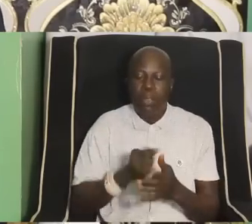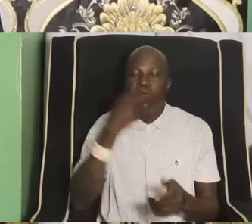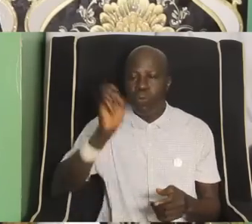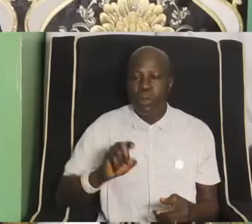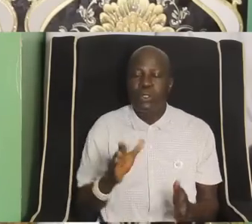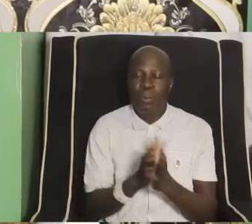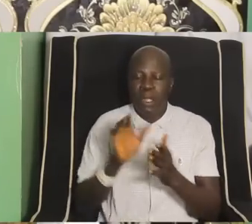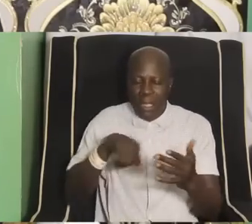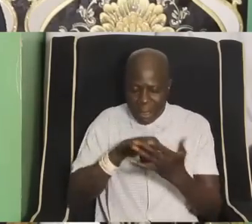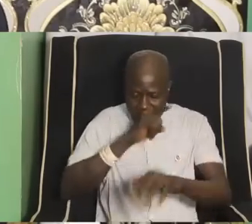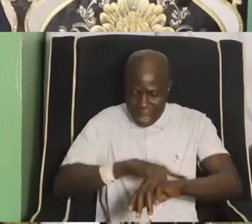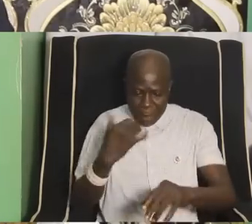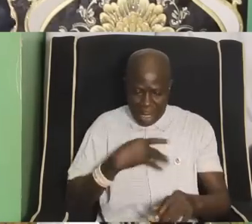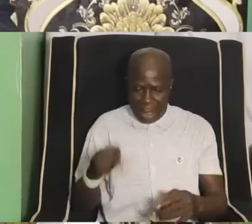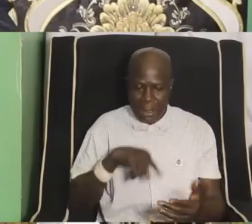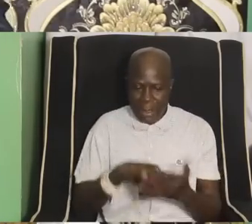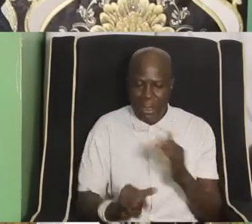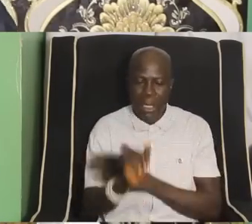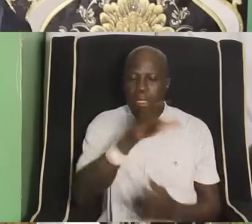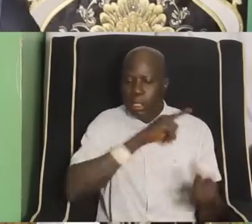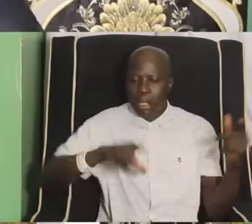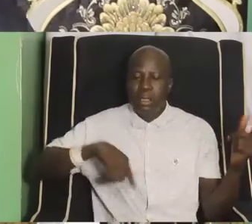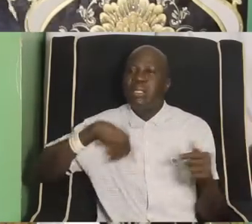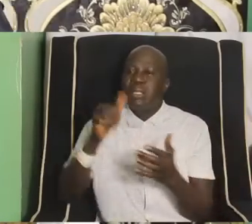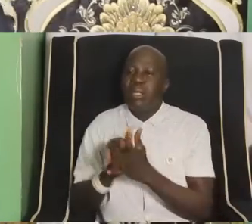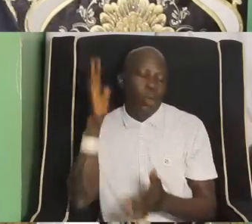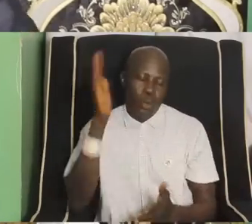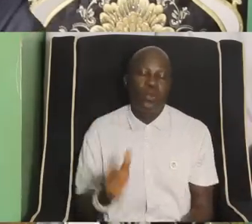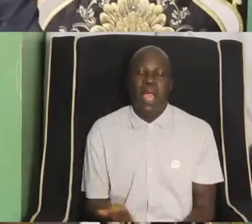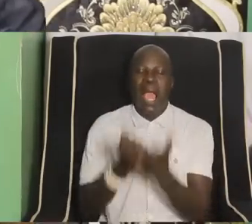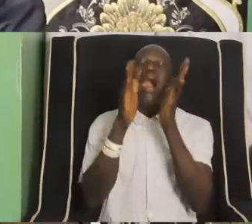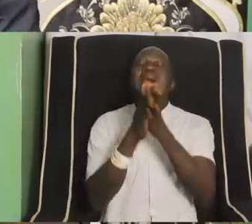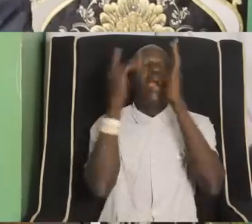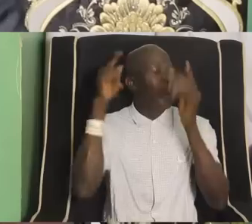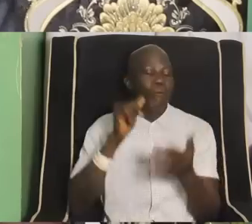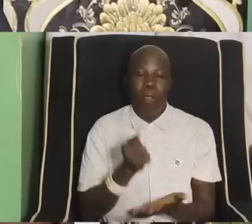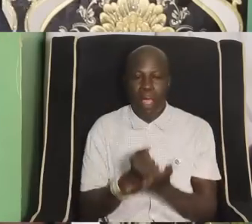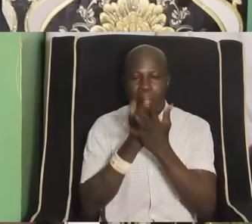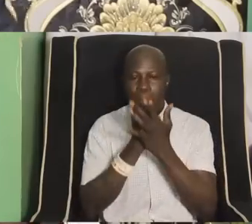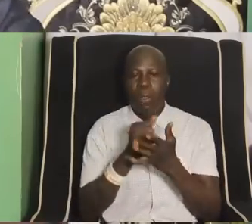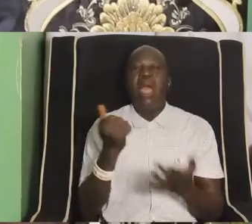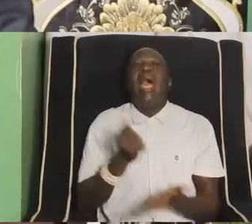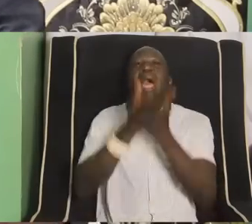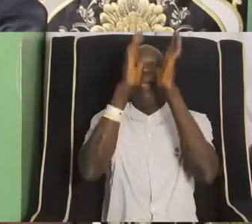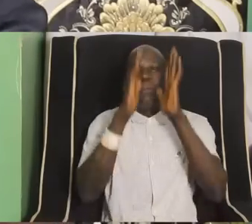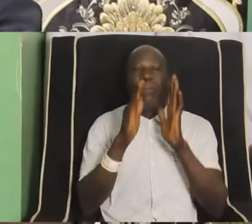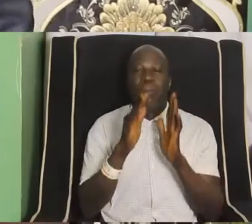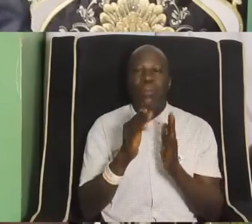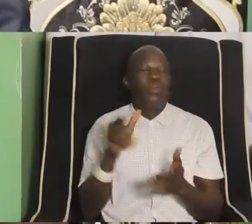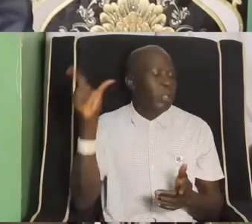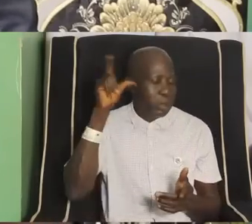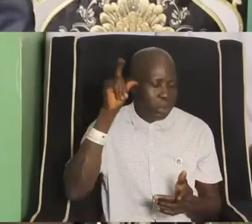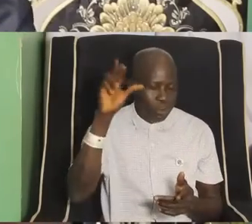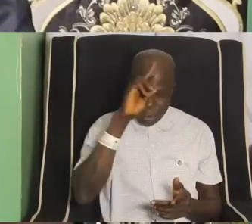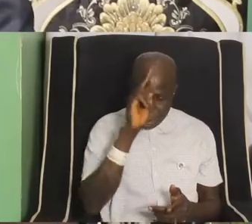We must pray. In a time like this, the Lord said, we should ask for help. Help. Listen